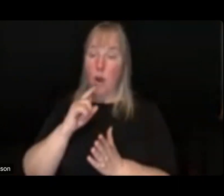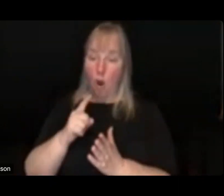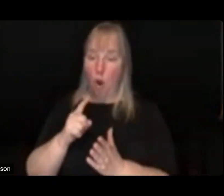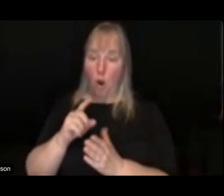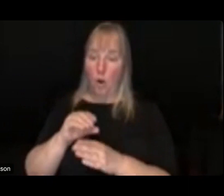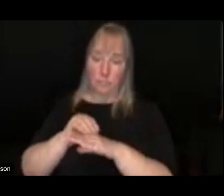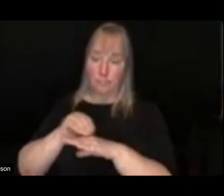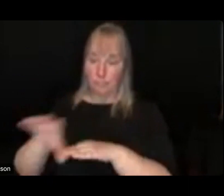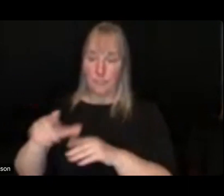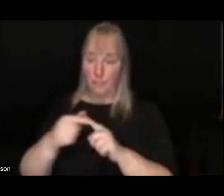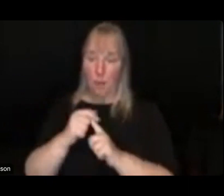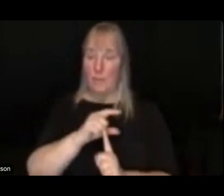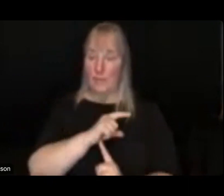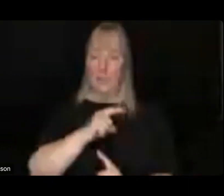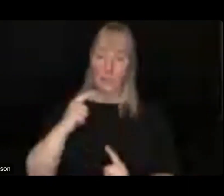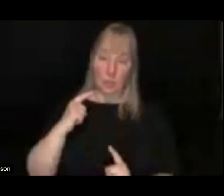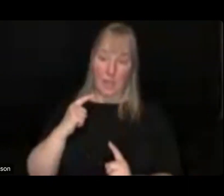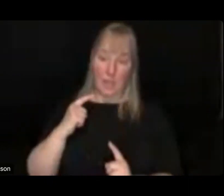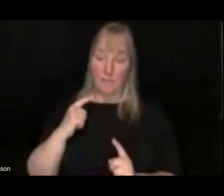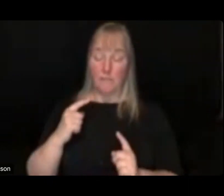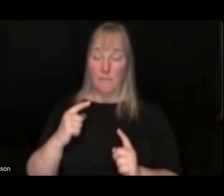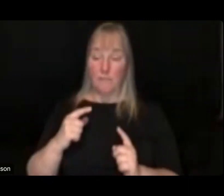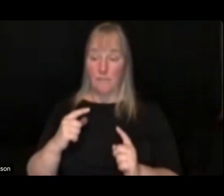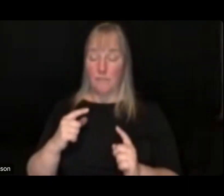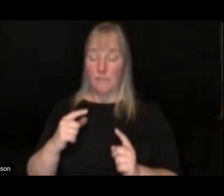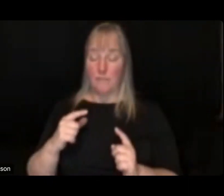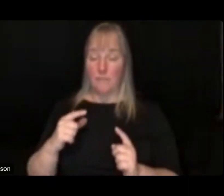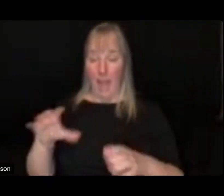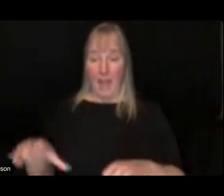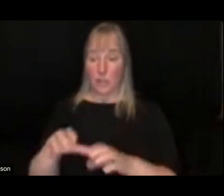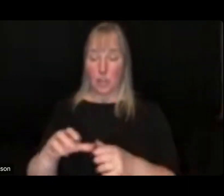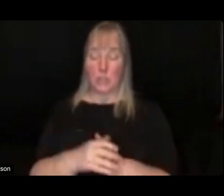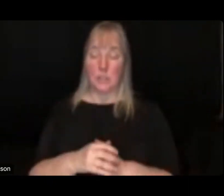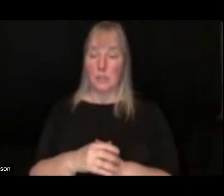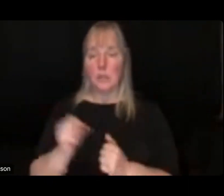action. So it's hard